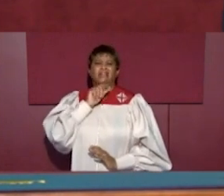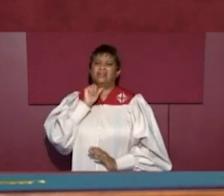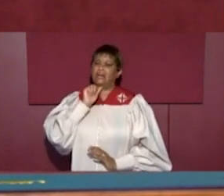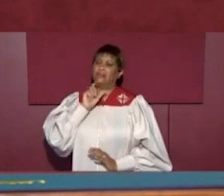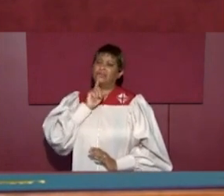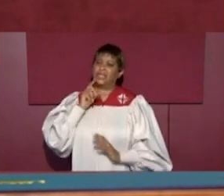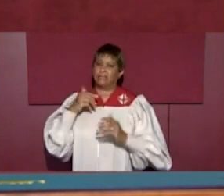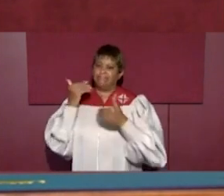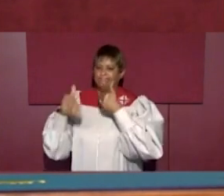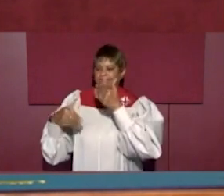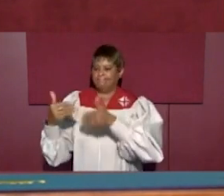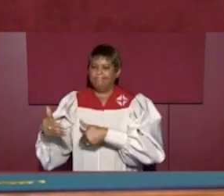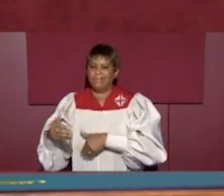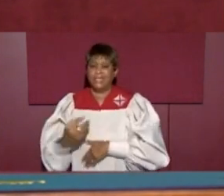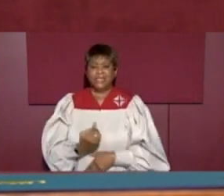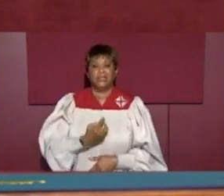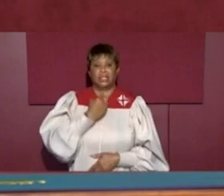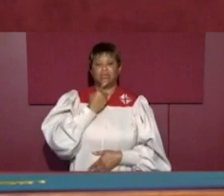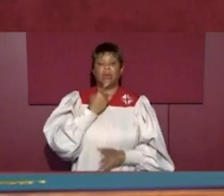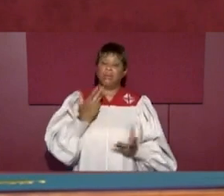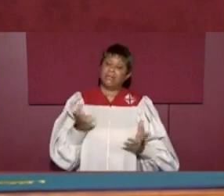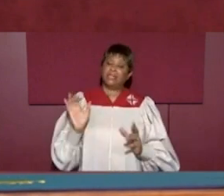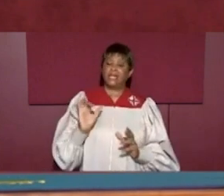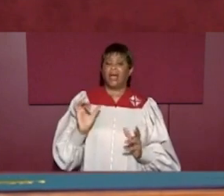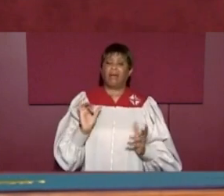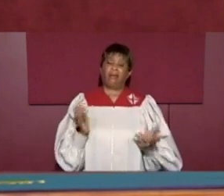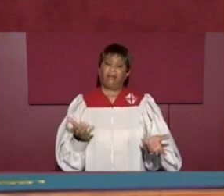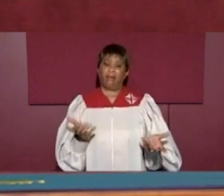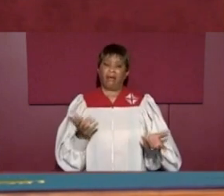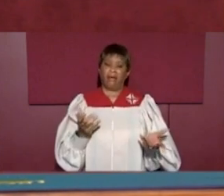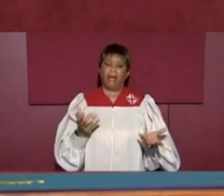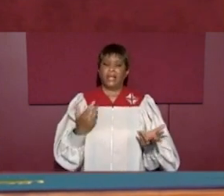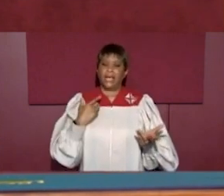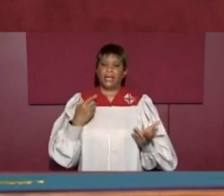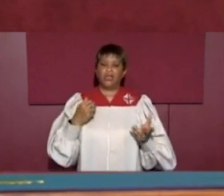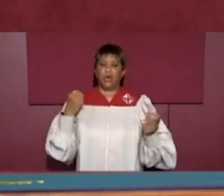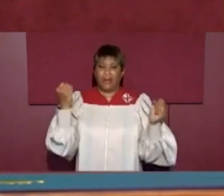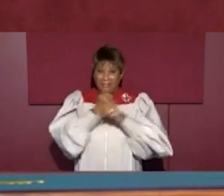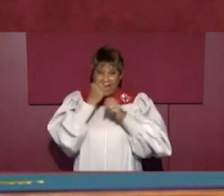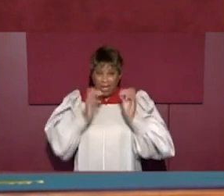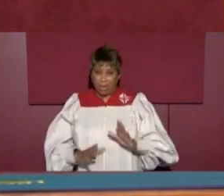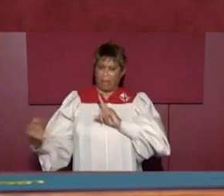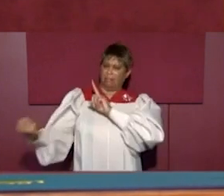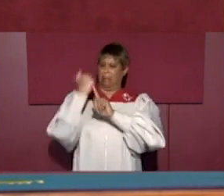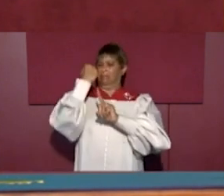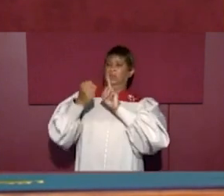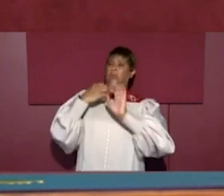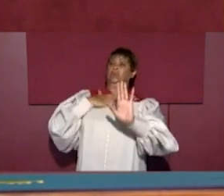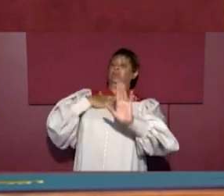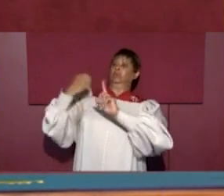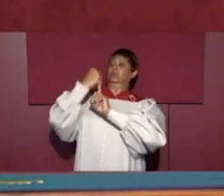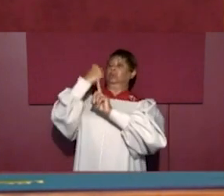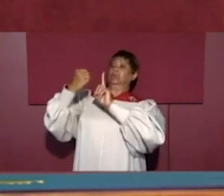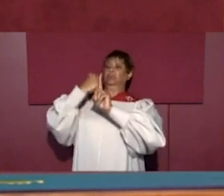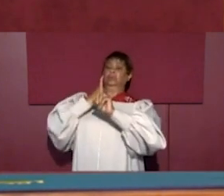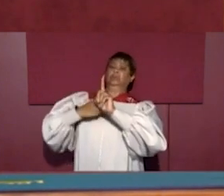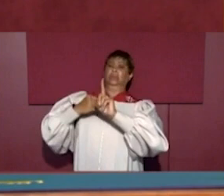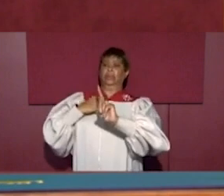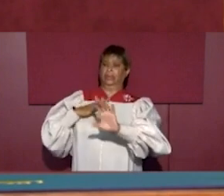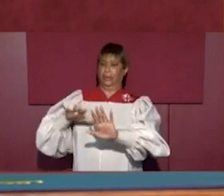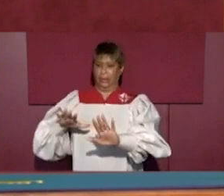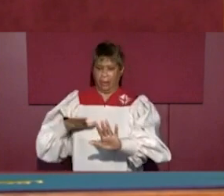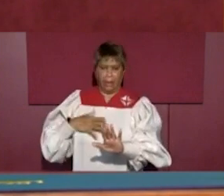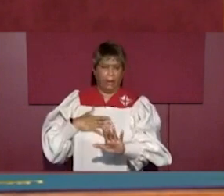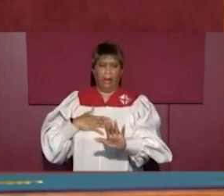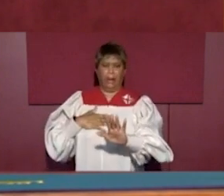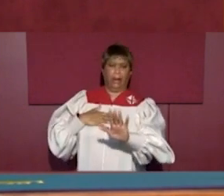You know, disappointment can be like taking punches from a fighter. You know, you take the first one and you're still pretty good,